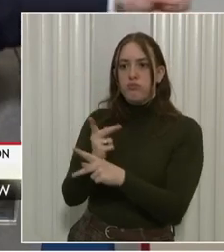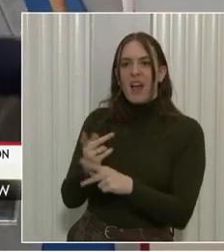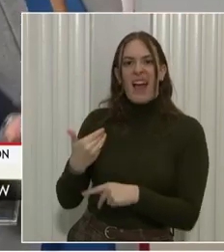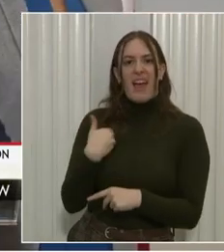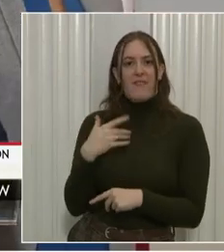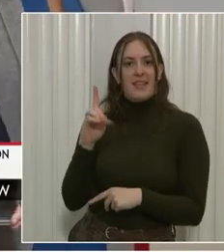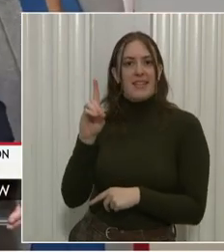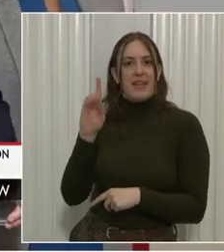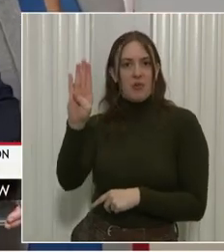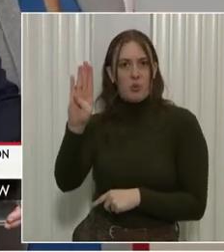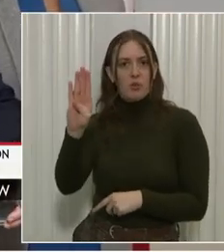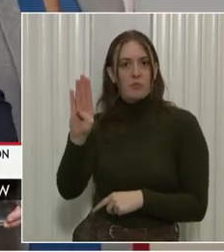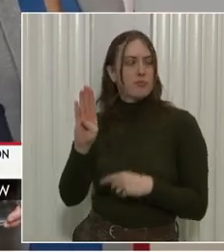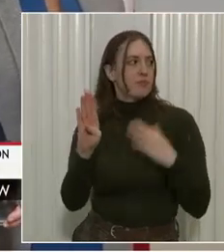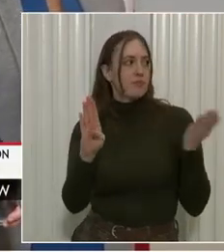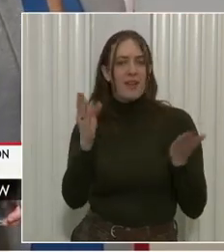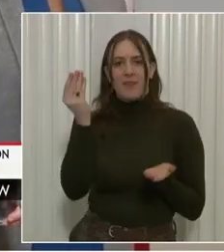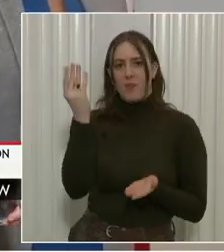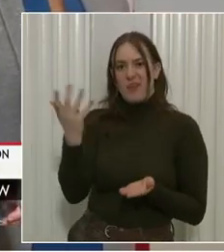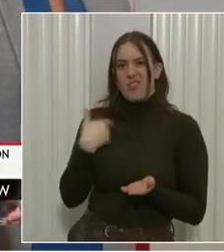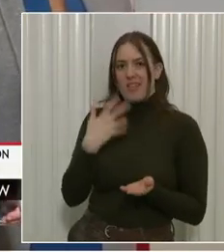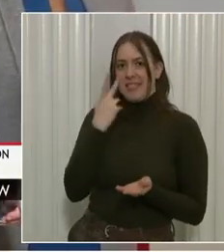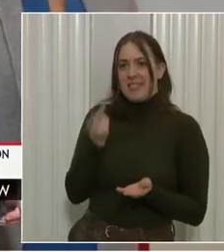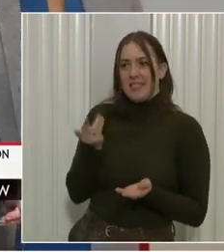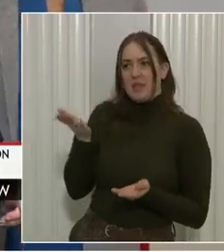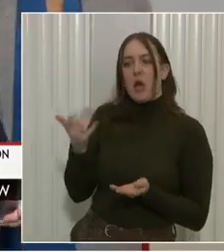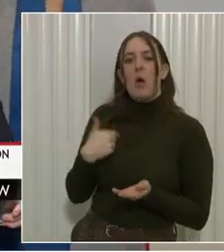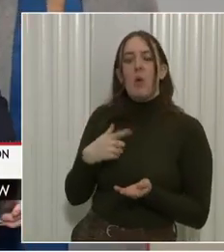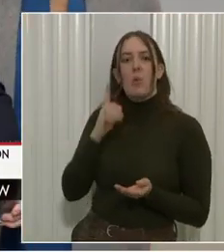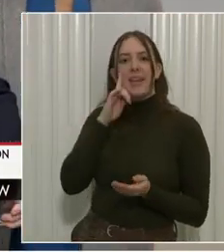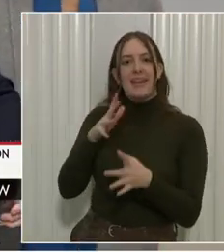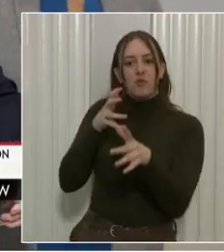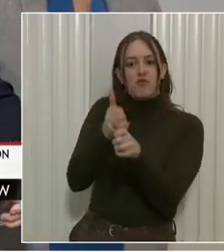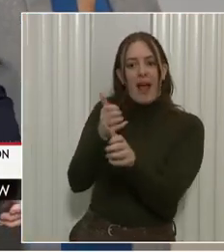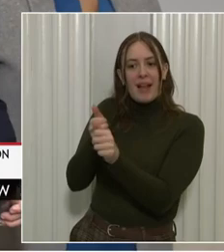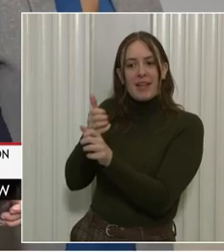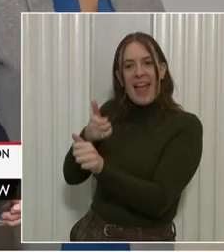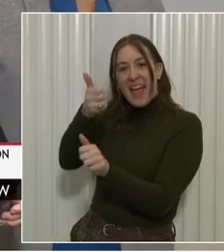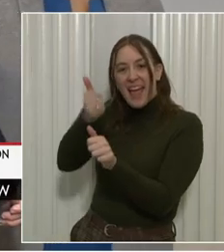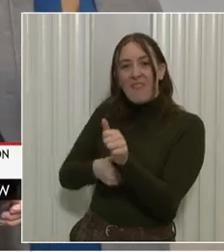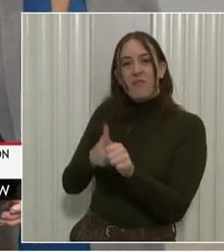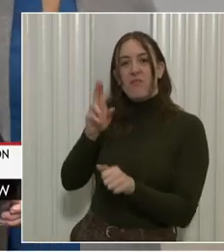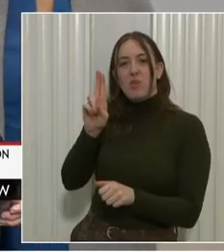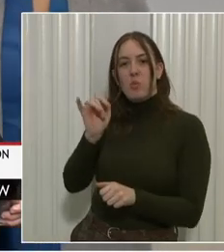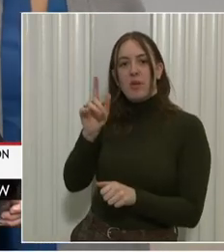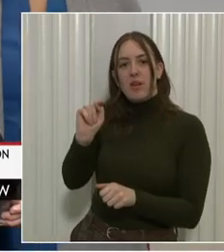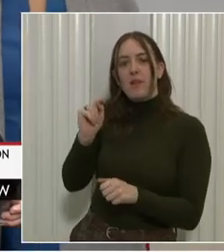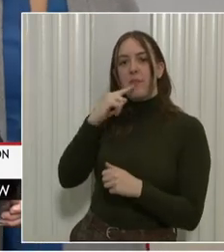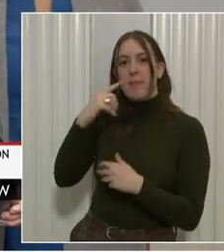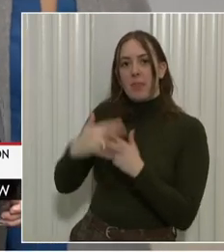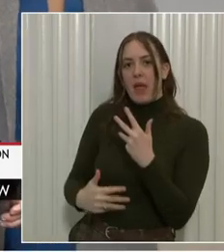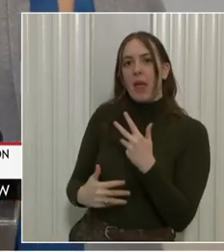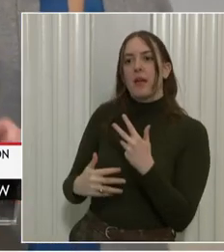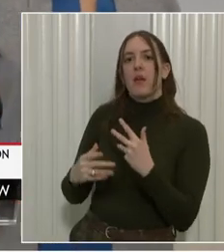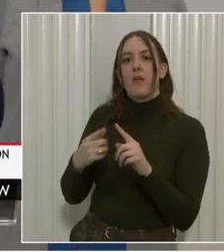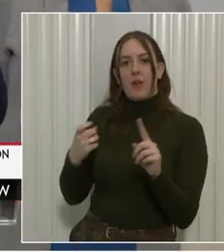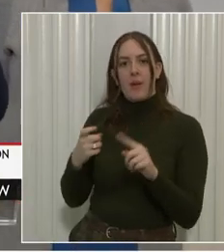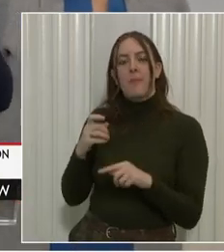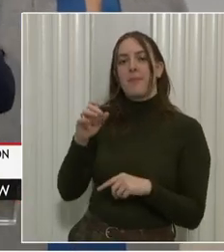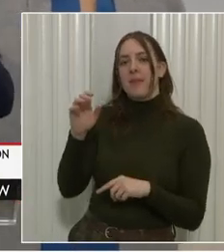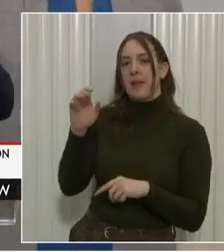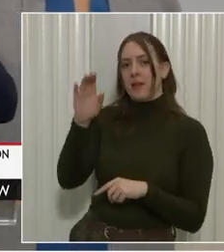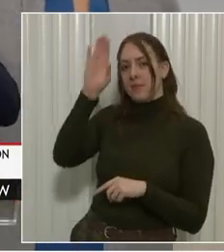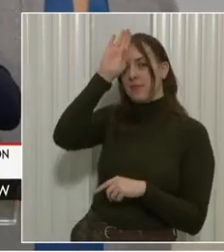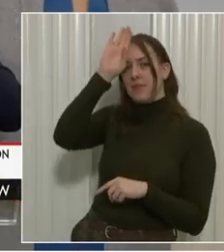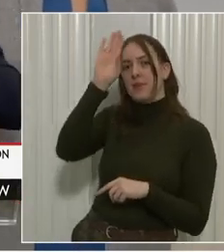dashboard, which is on display here, where we can very, very tightly track every unit of blood in the District of Columbia Fire and EMS by the